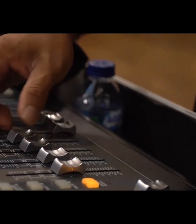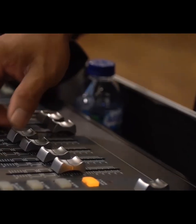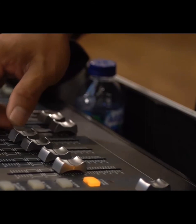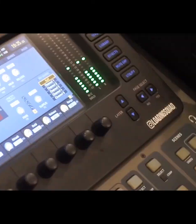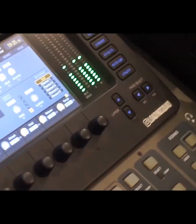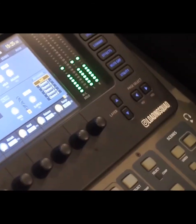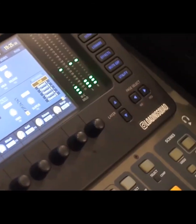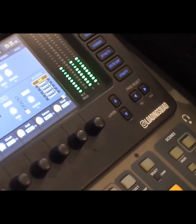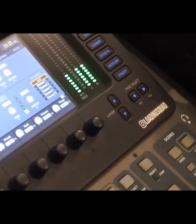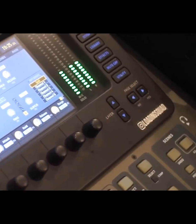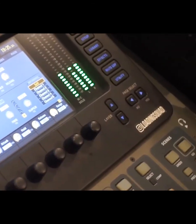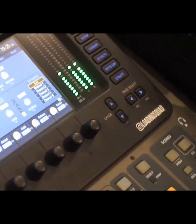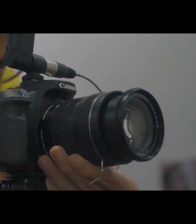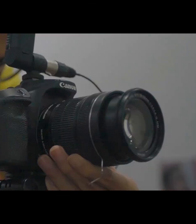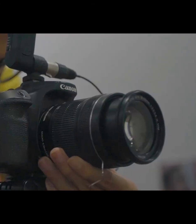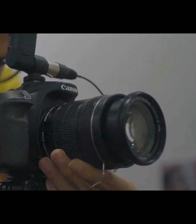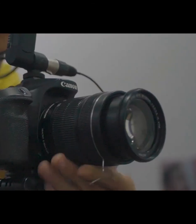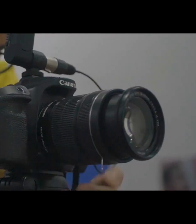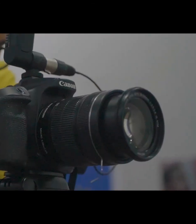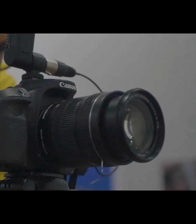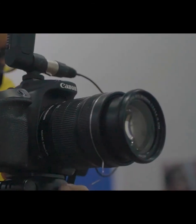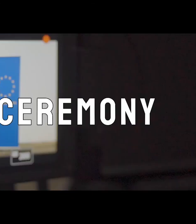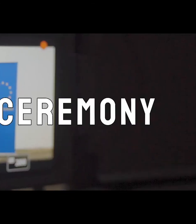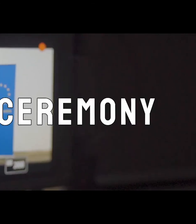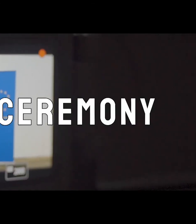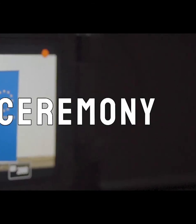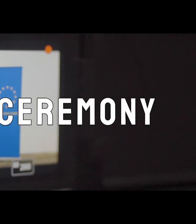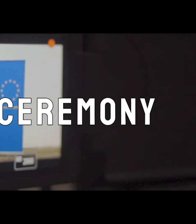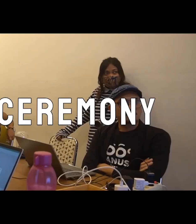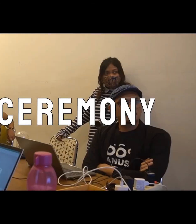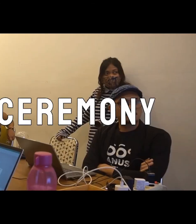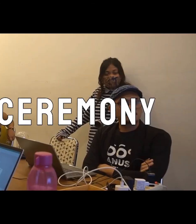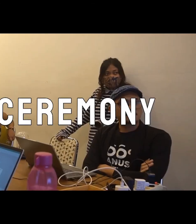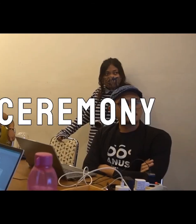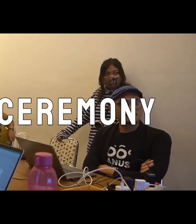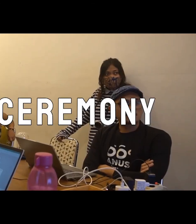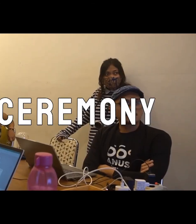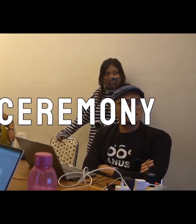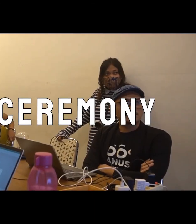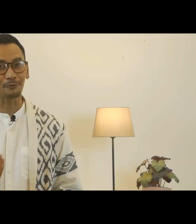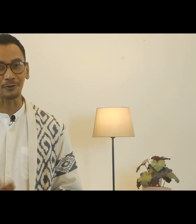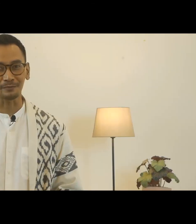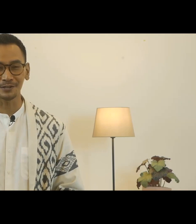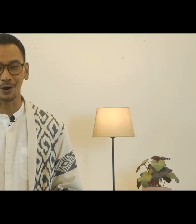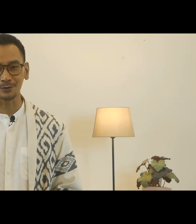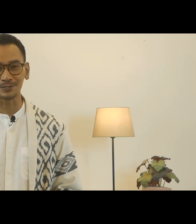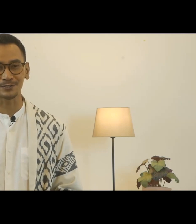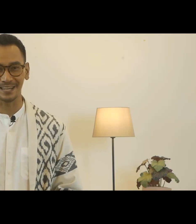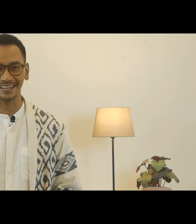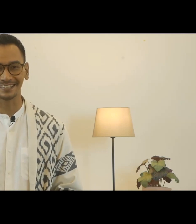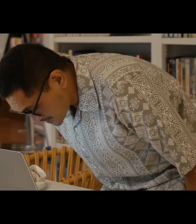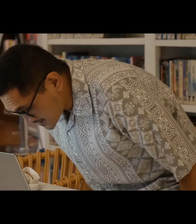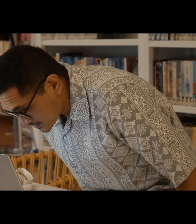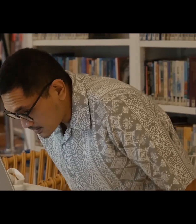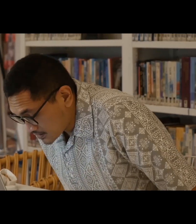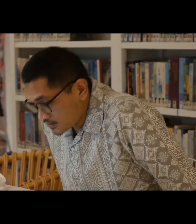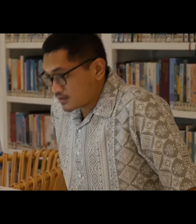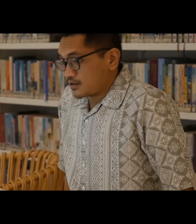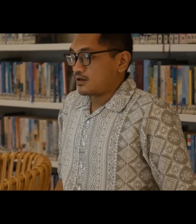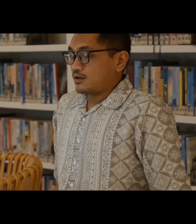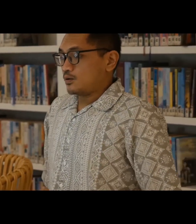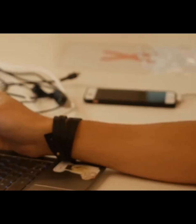Welcome to the 5th edition of 100% Manusia Film Festival. I'm Farid Ardian, and I will be your host today.